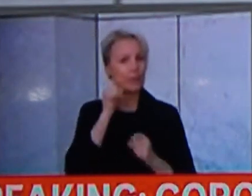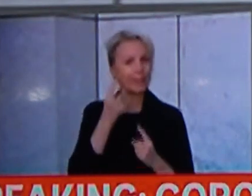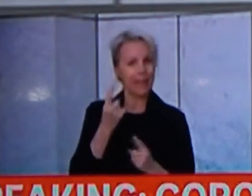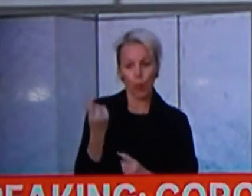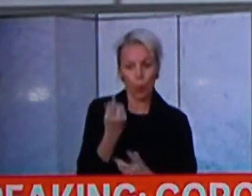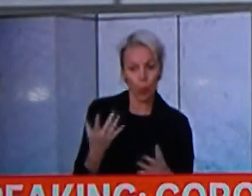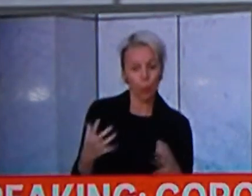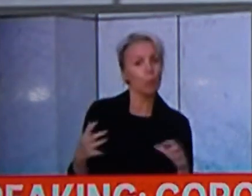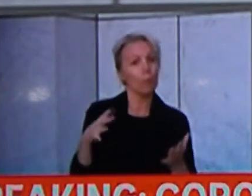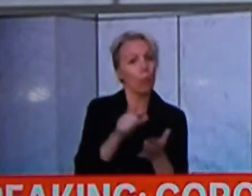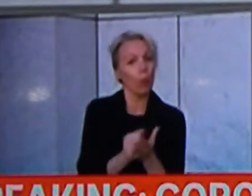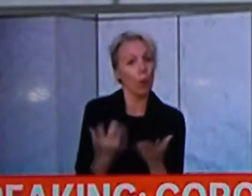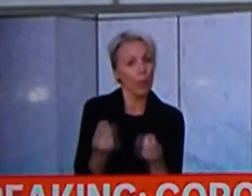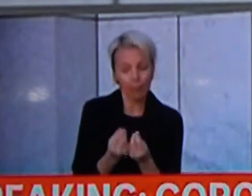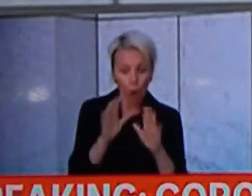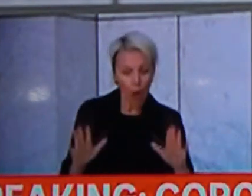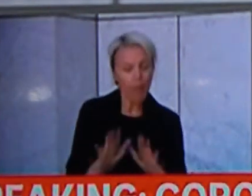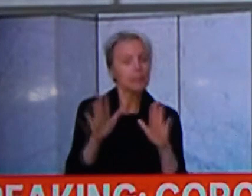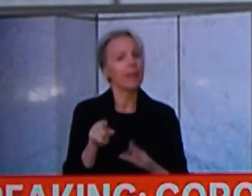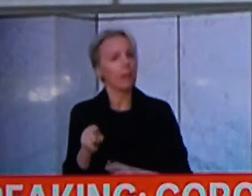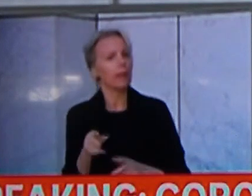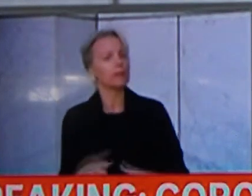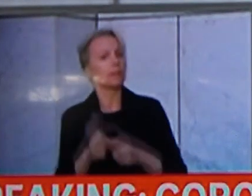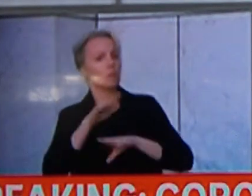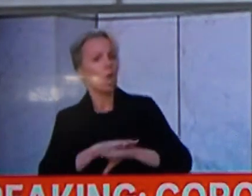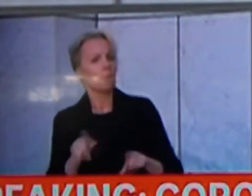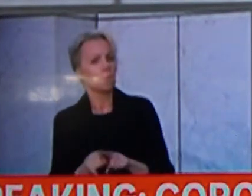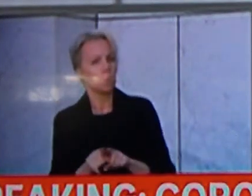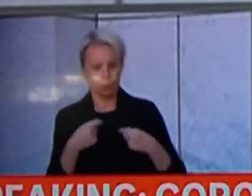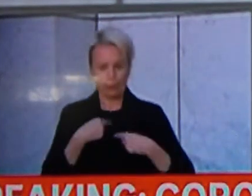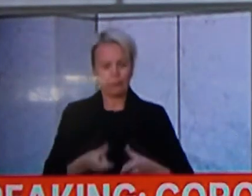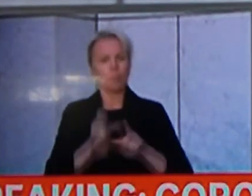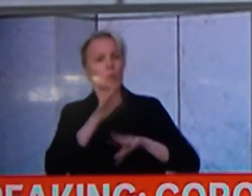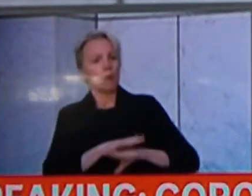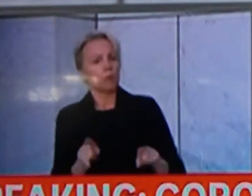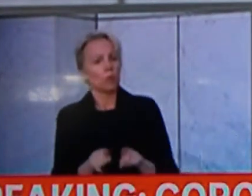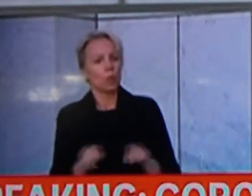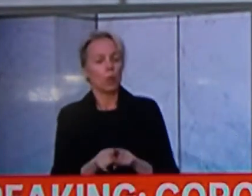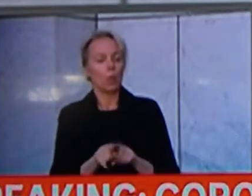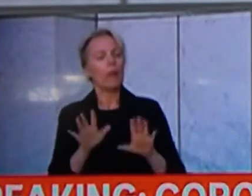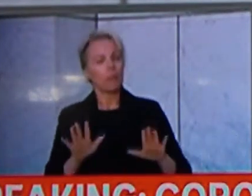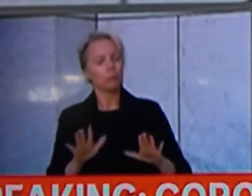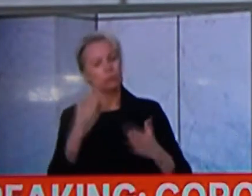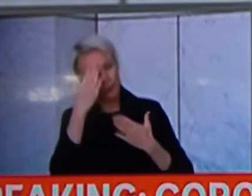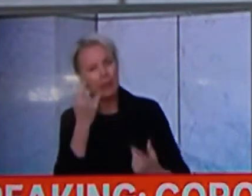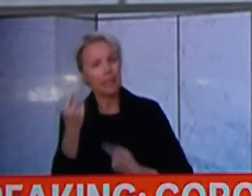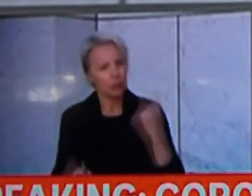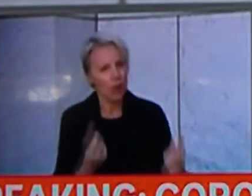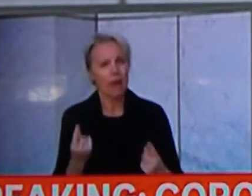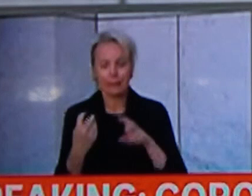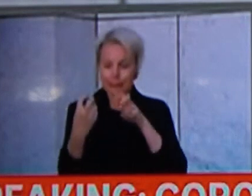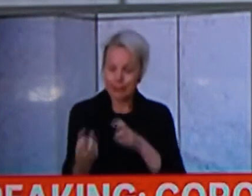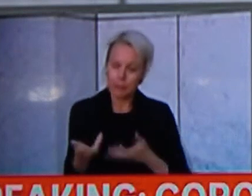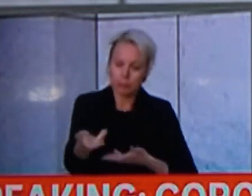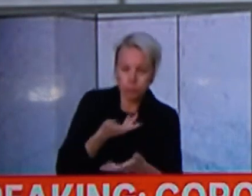too. And what we need to do is give each other a break at the moment and sit down and just work through